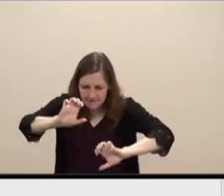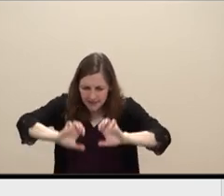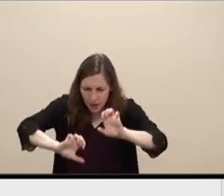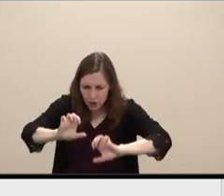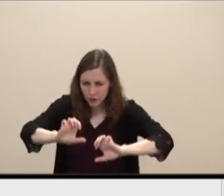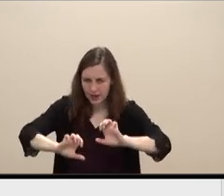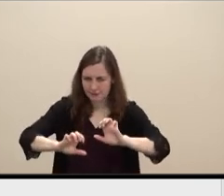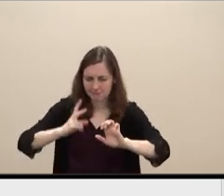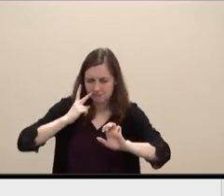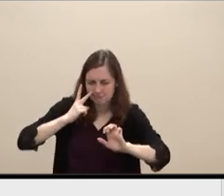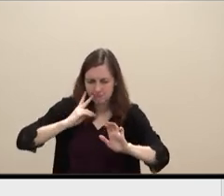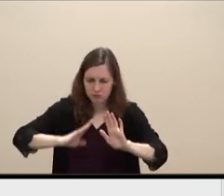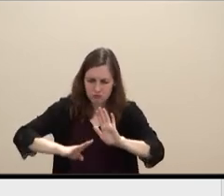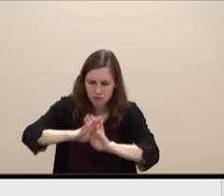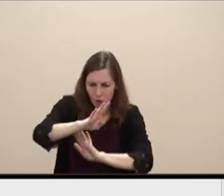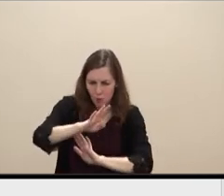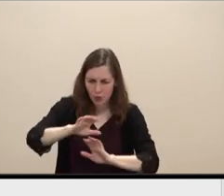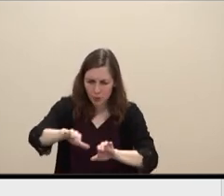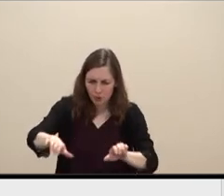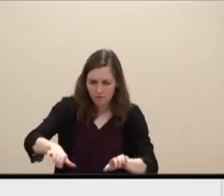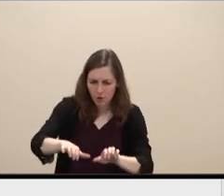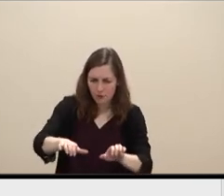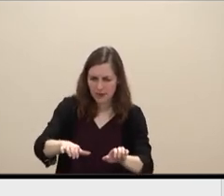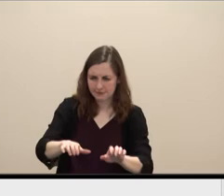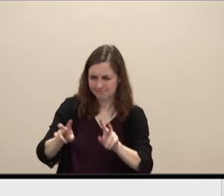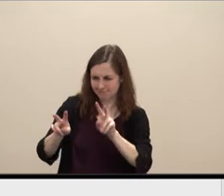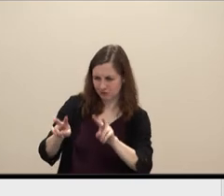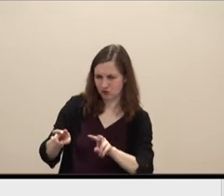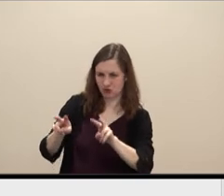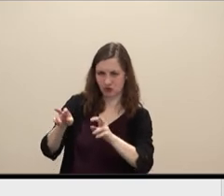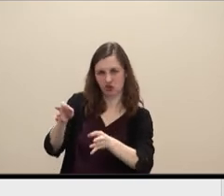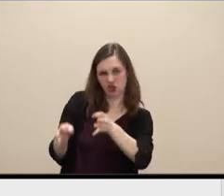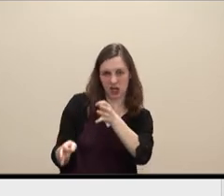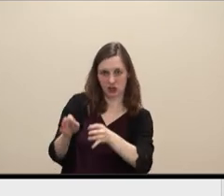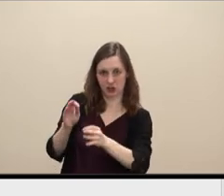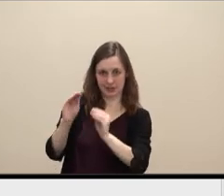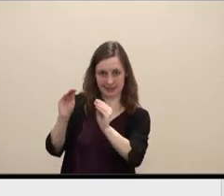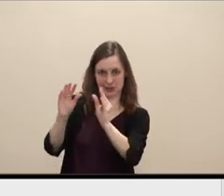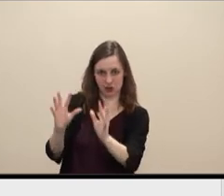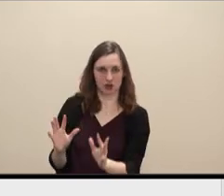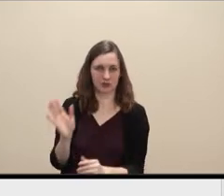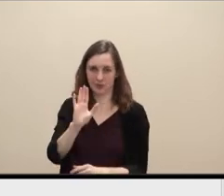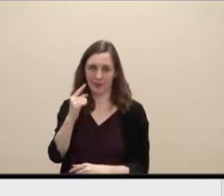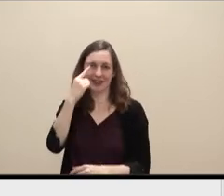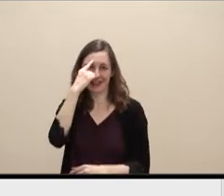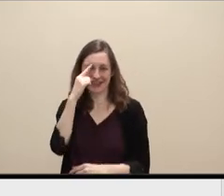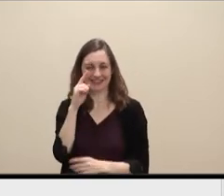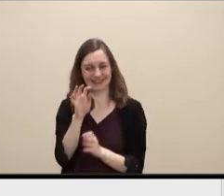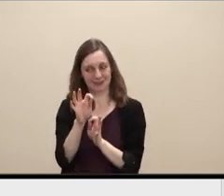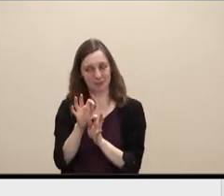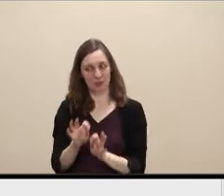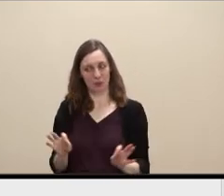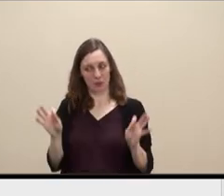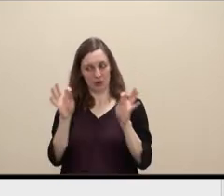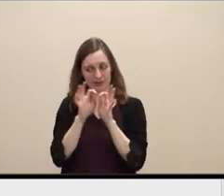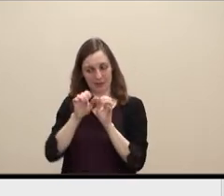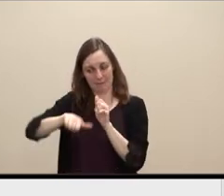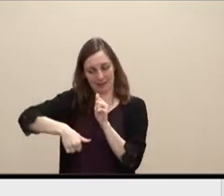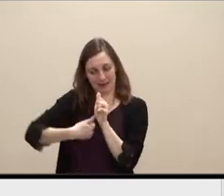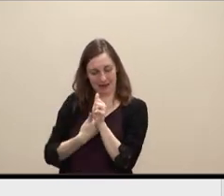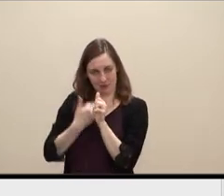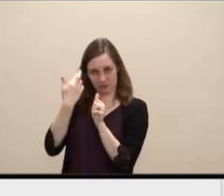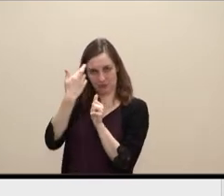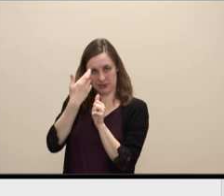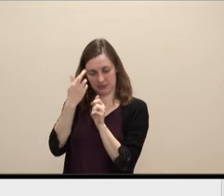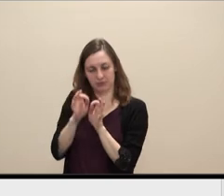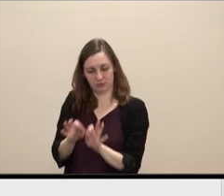know, growth and performance of a teacher. We believe that it has to be meaningful and purposeful. And